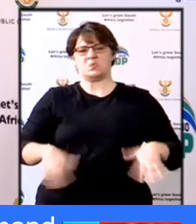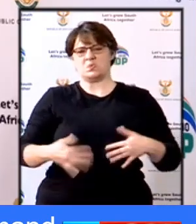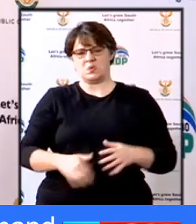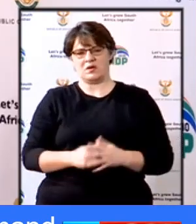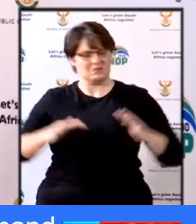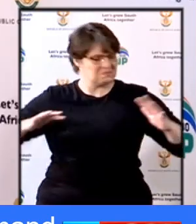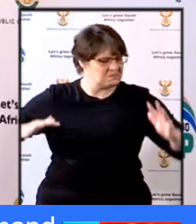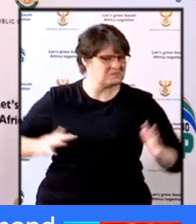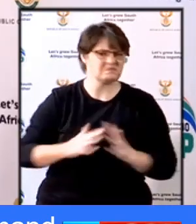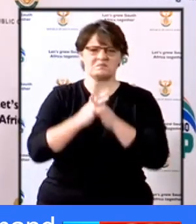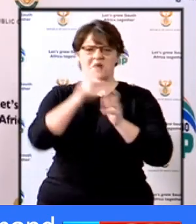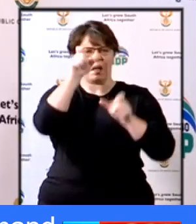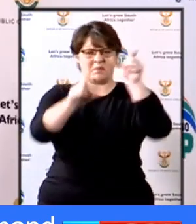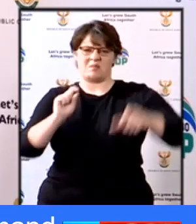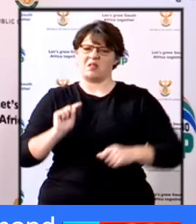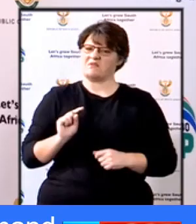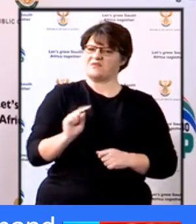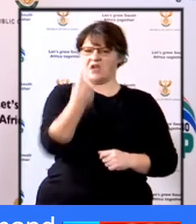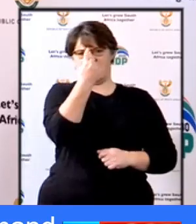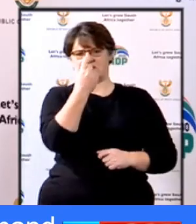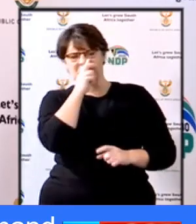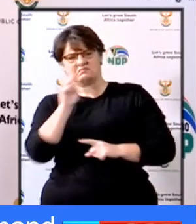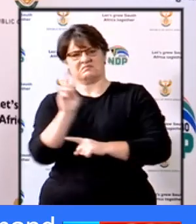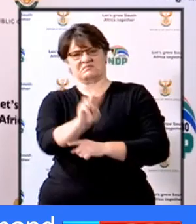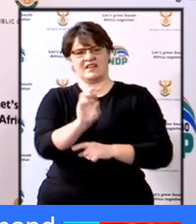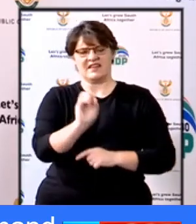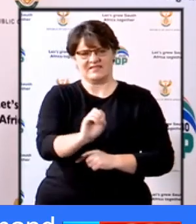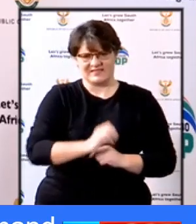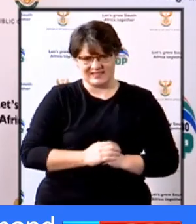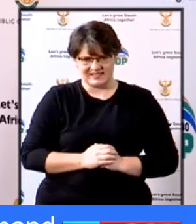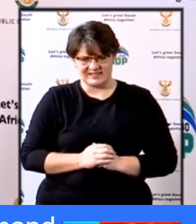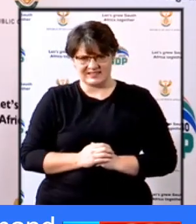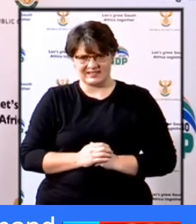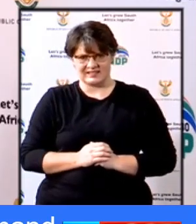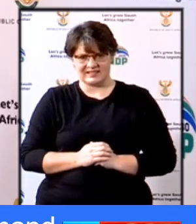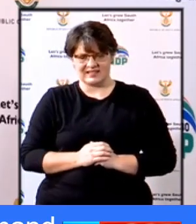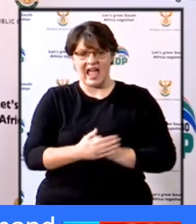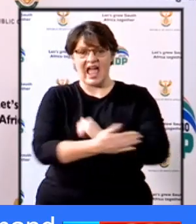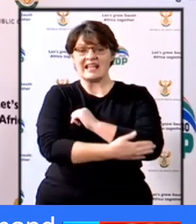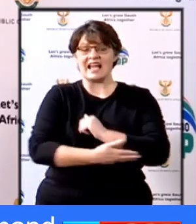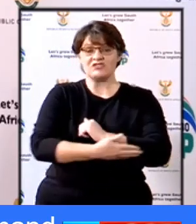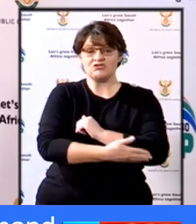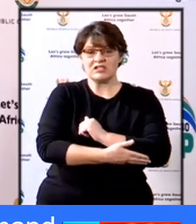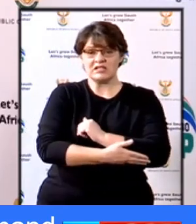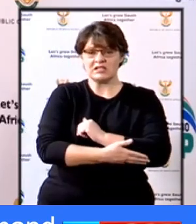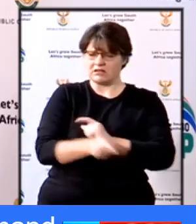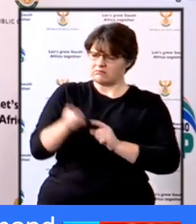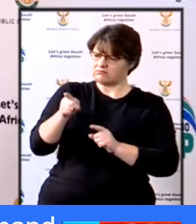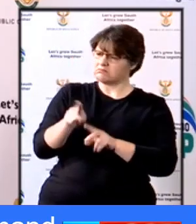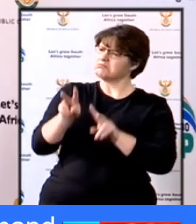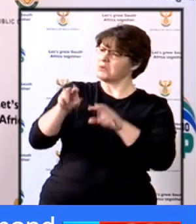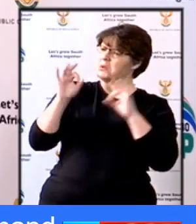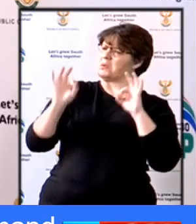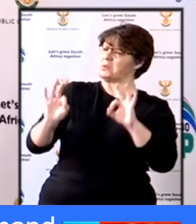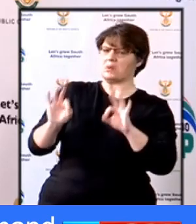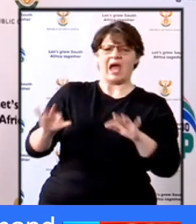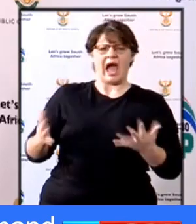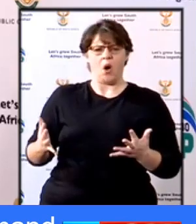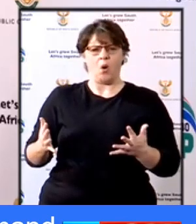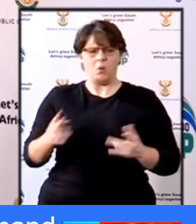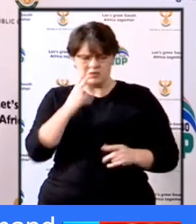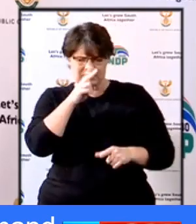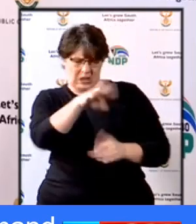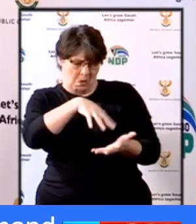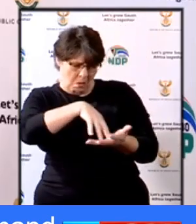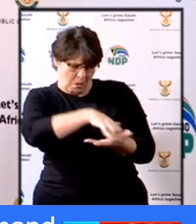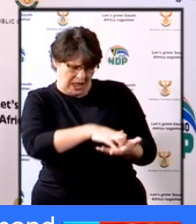Enobuntu. The measures of a great nation is how it treats the weakest and not the